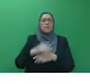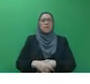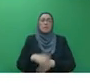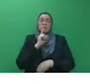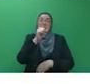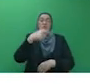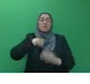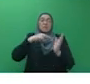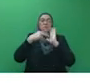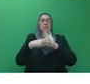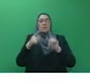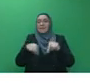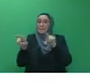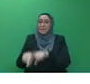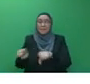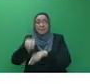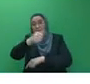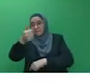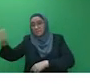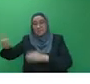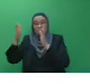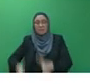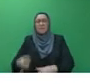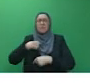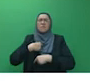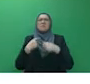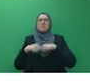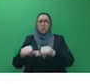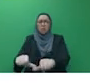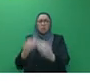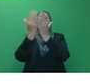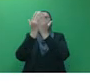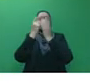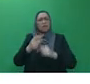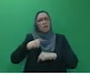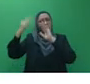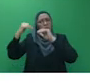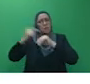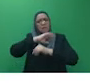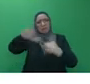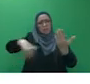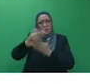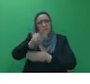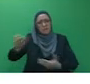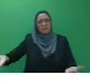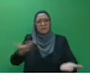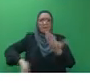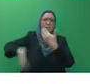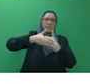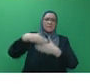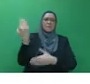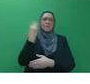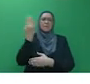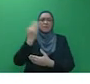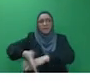yeah i mean like a lot of people i was just praying and and hoping that things would get better that we